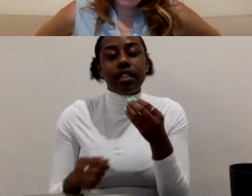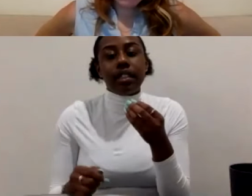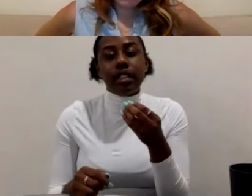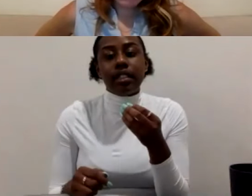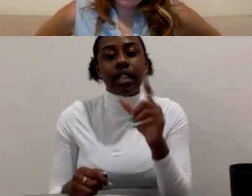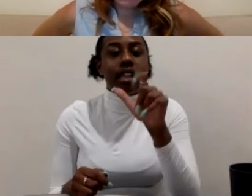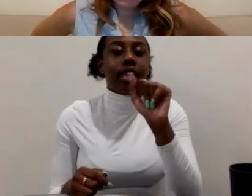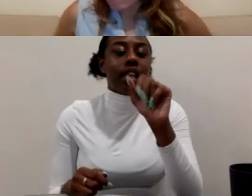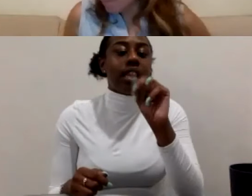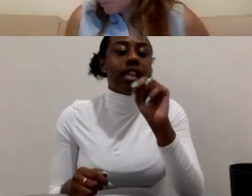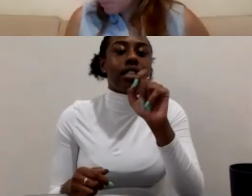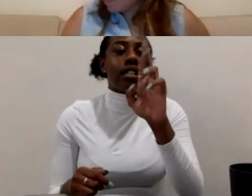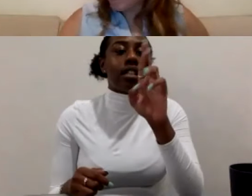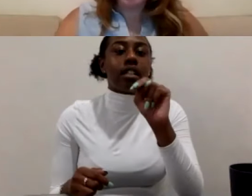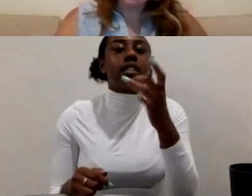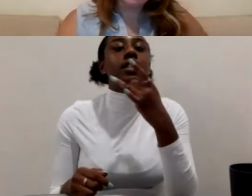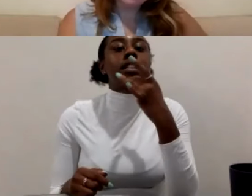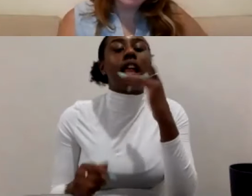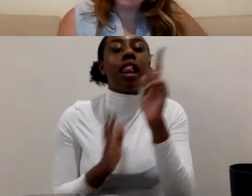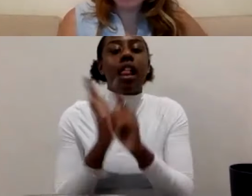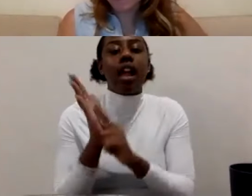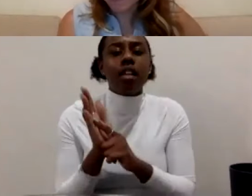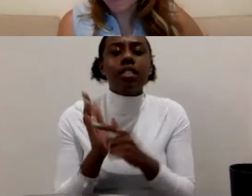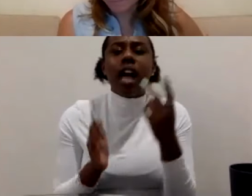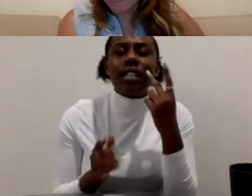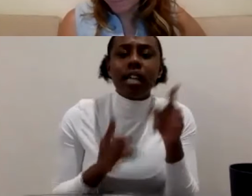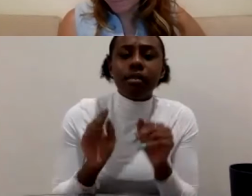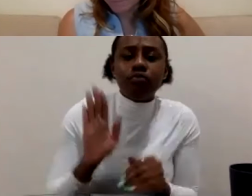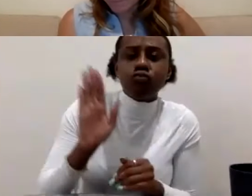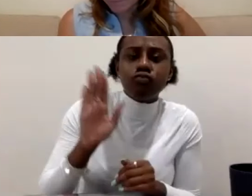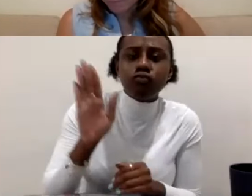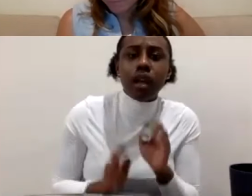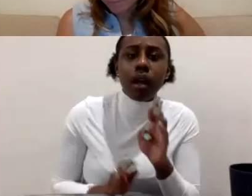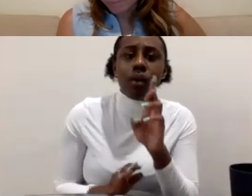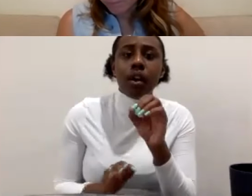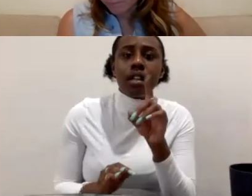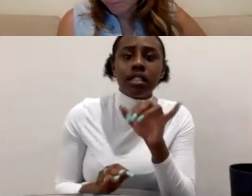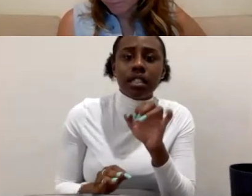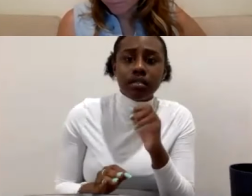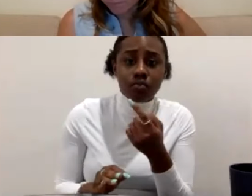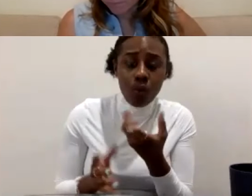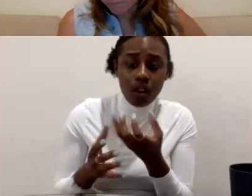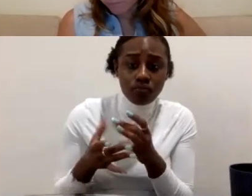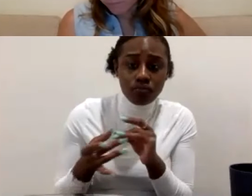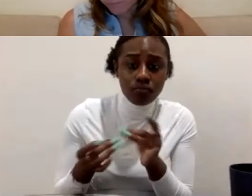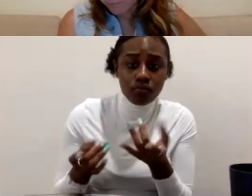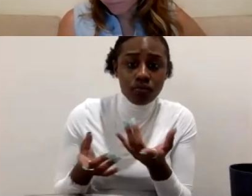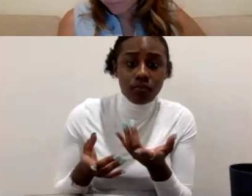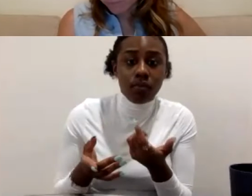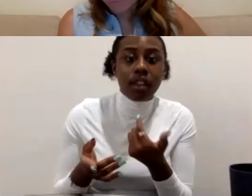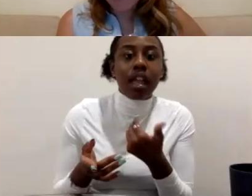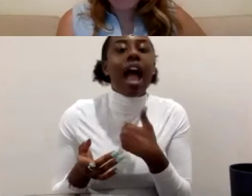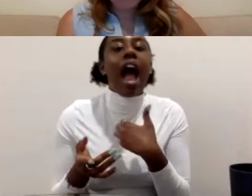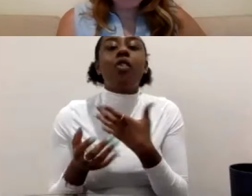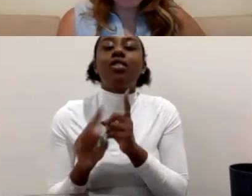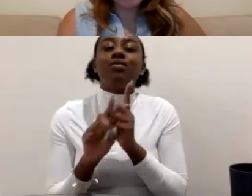let's, folks are raising their hand. Roxy, do you wanna go, and then Gretchen? I was responding to